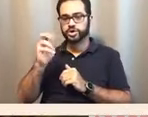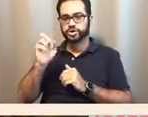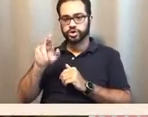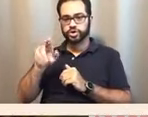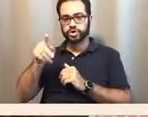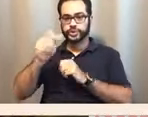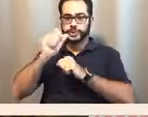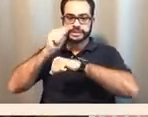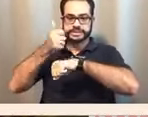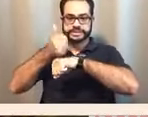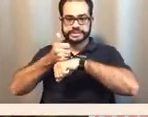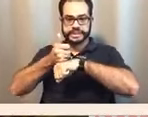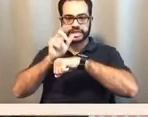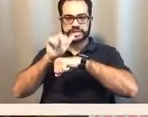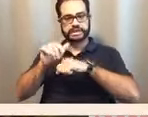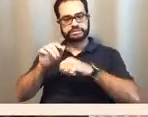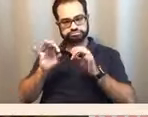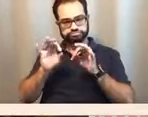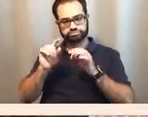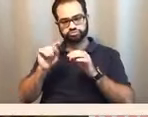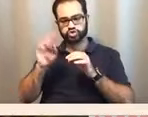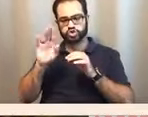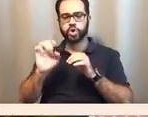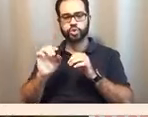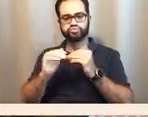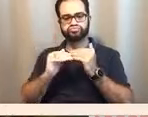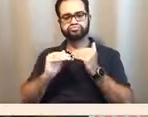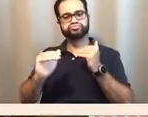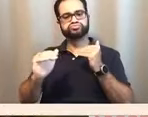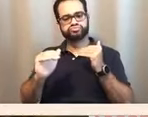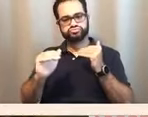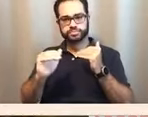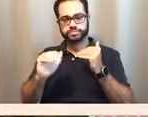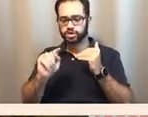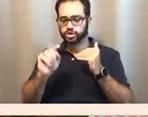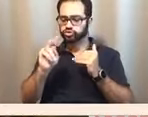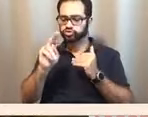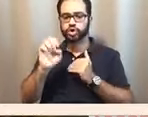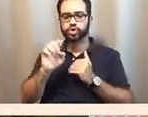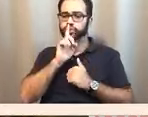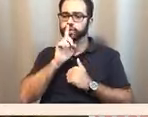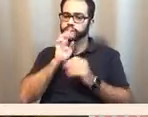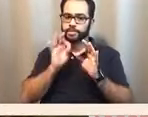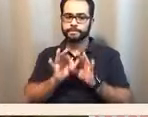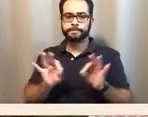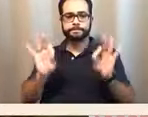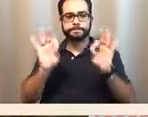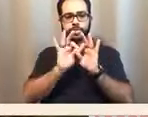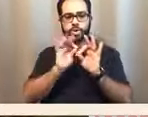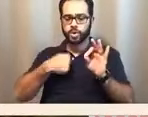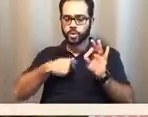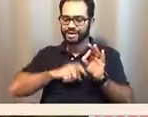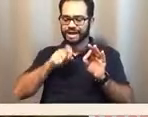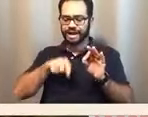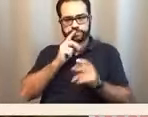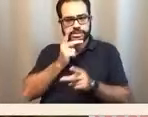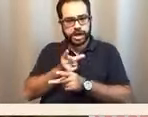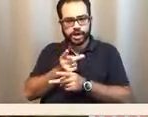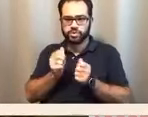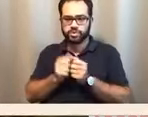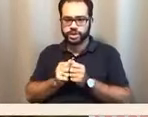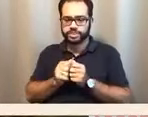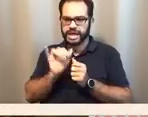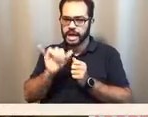particular tone. And tone is very, very important that we have to watch as men. Because we can